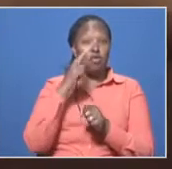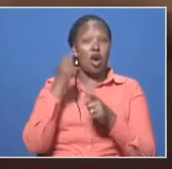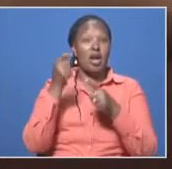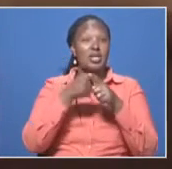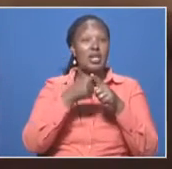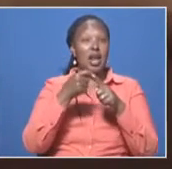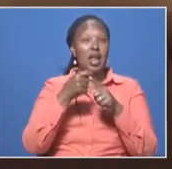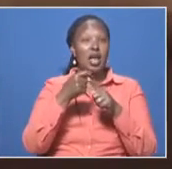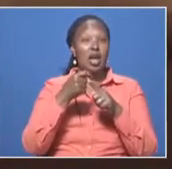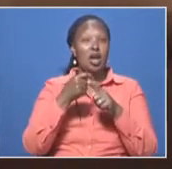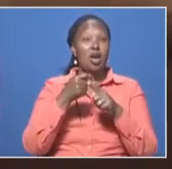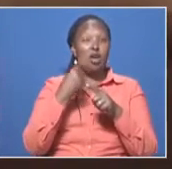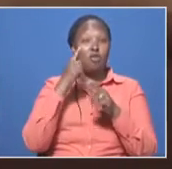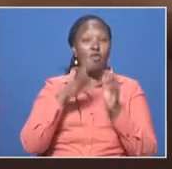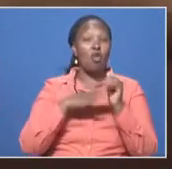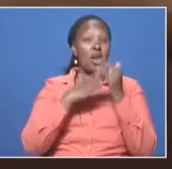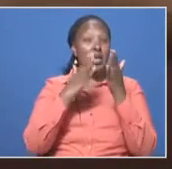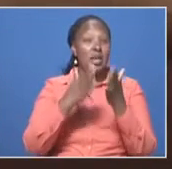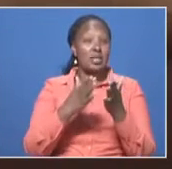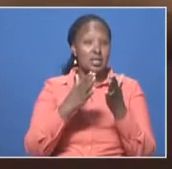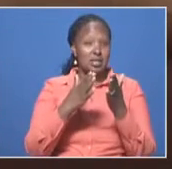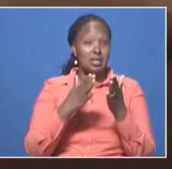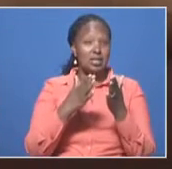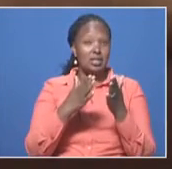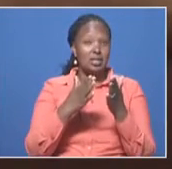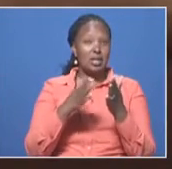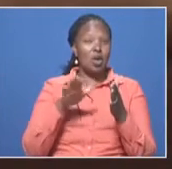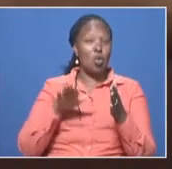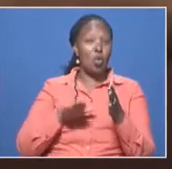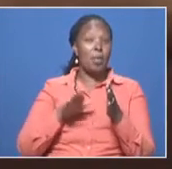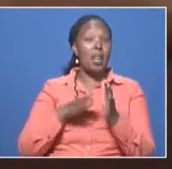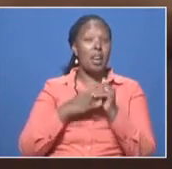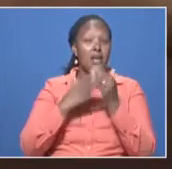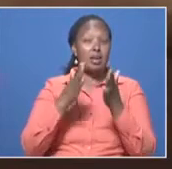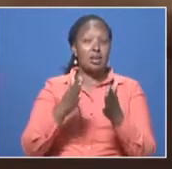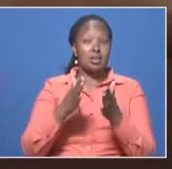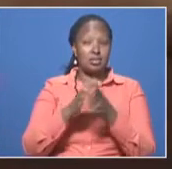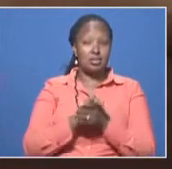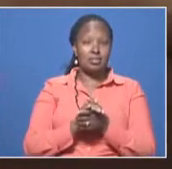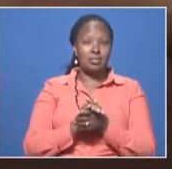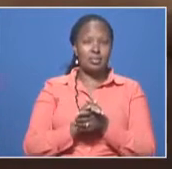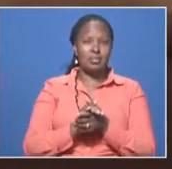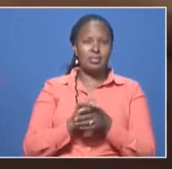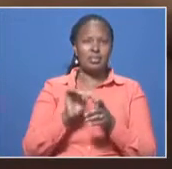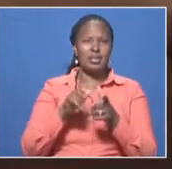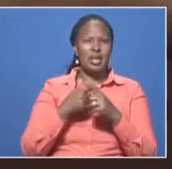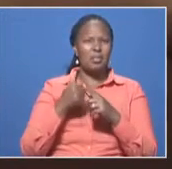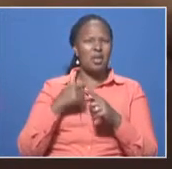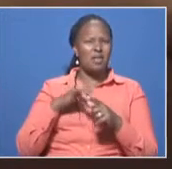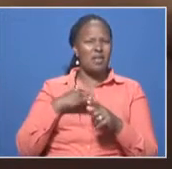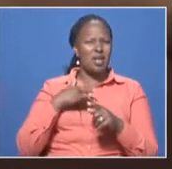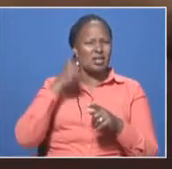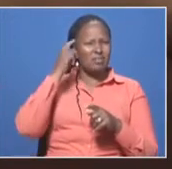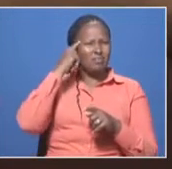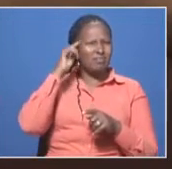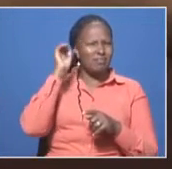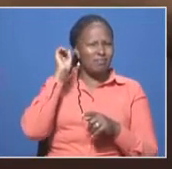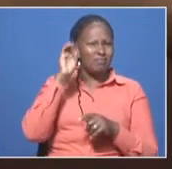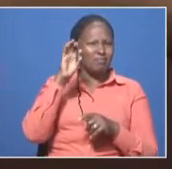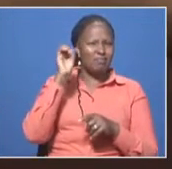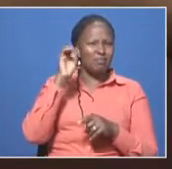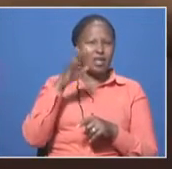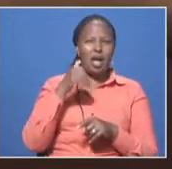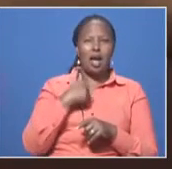for leaders. Women leaders, and I could feel my head was aching, and